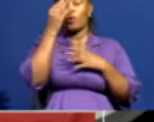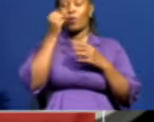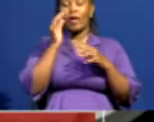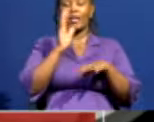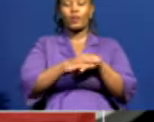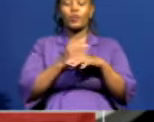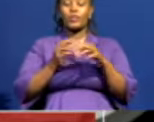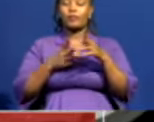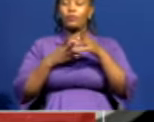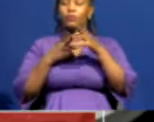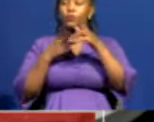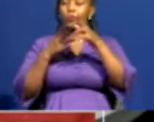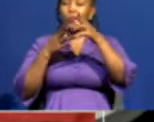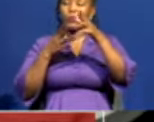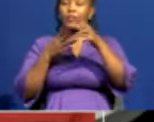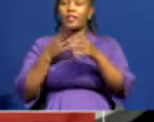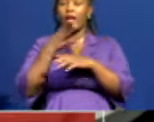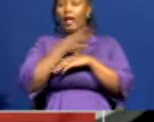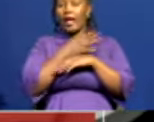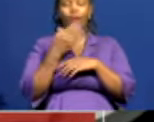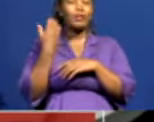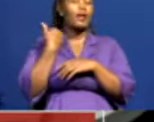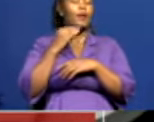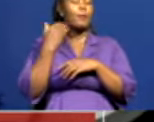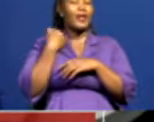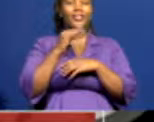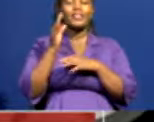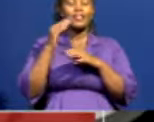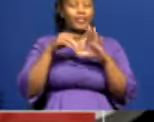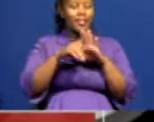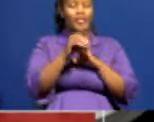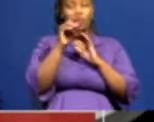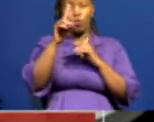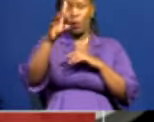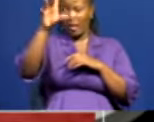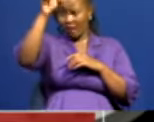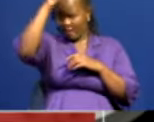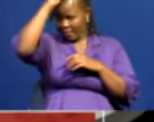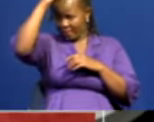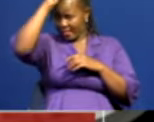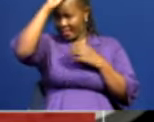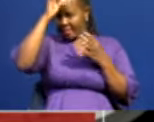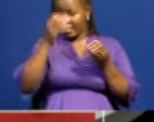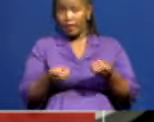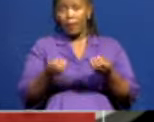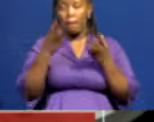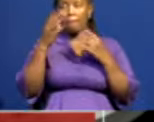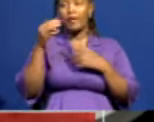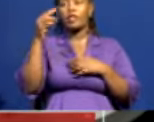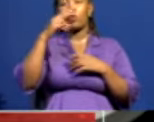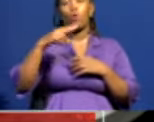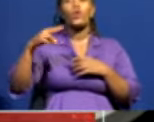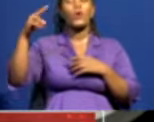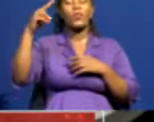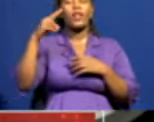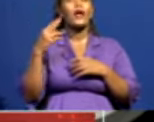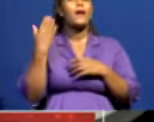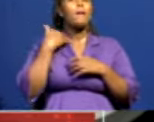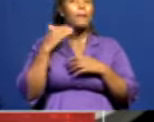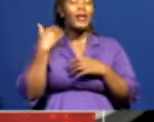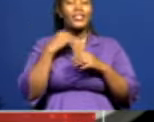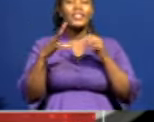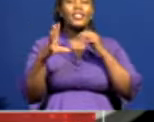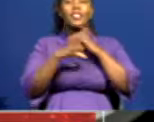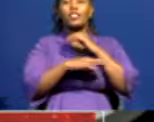sustained after an unknown number of bandits attacked Ngaratuko village in Baringo North. The bandits escaped with